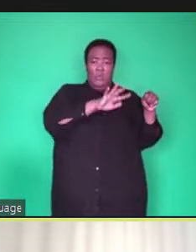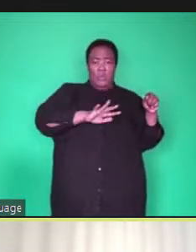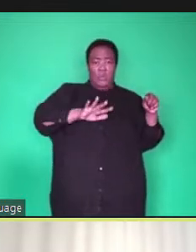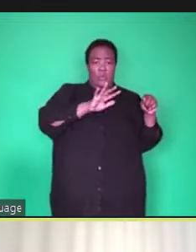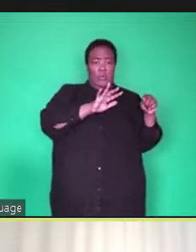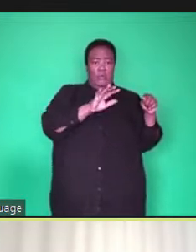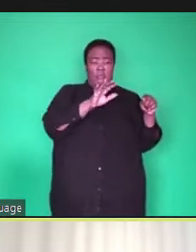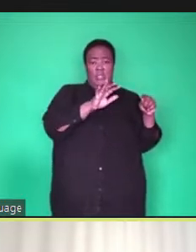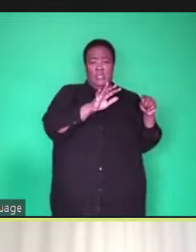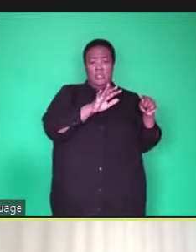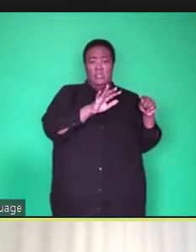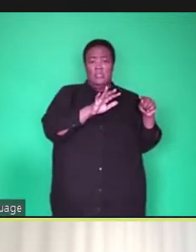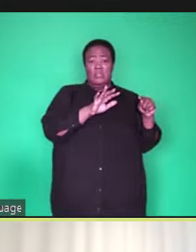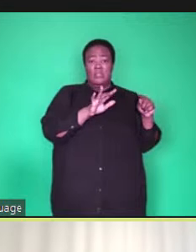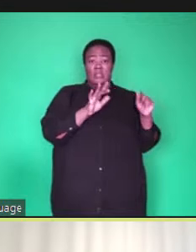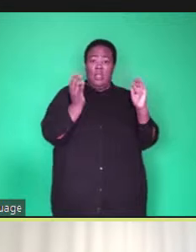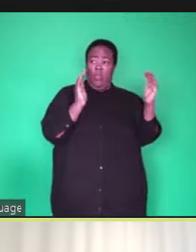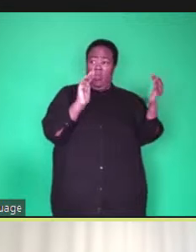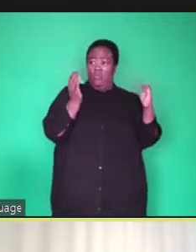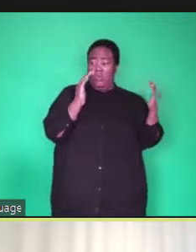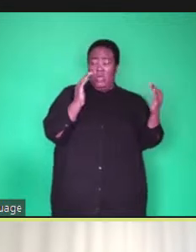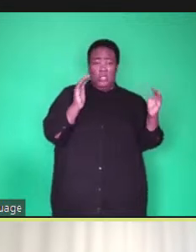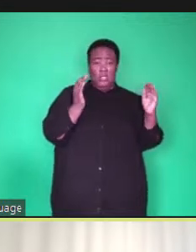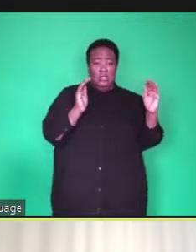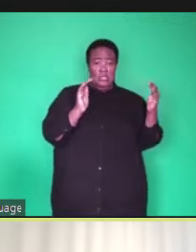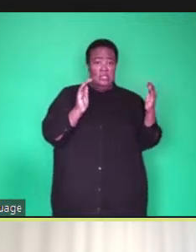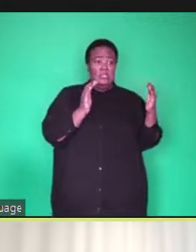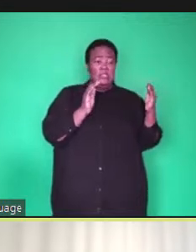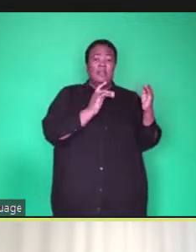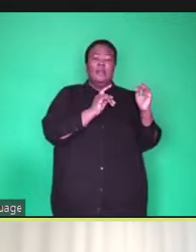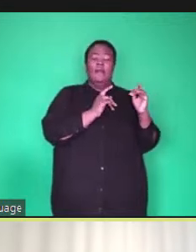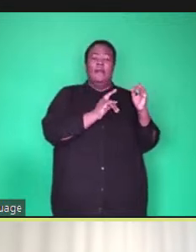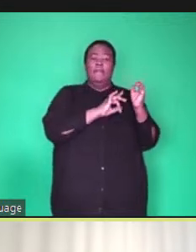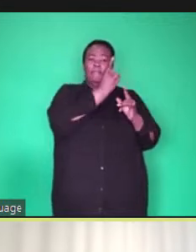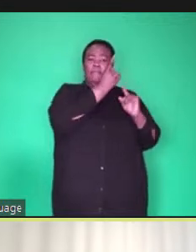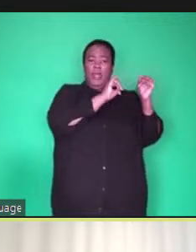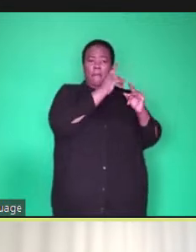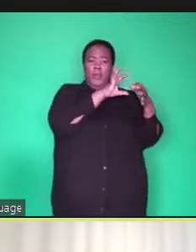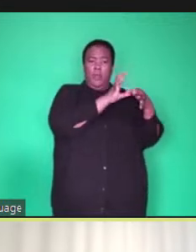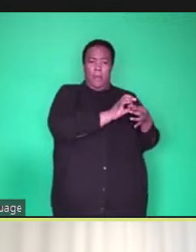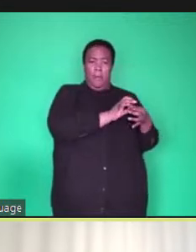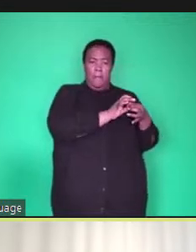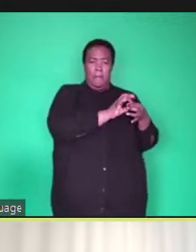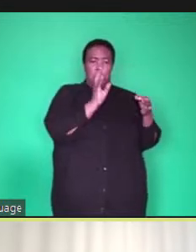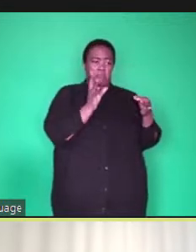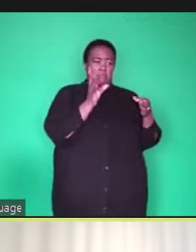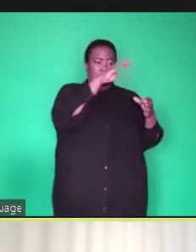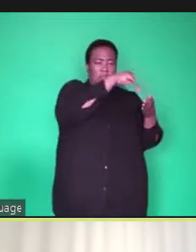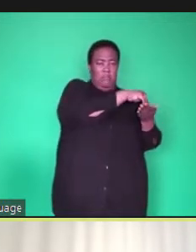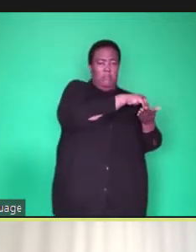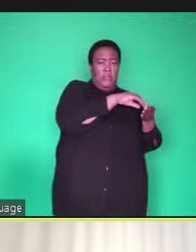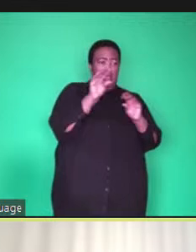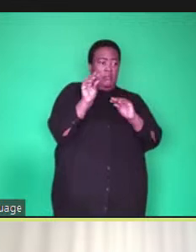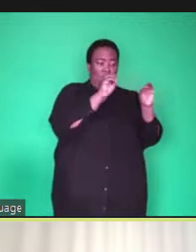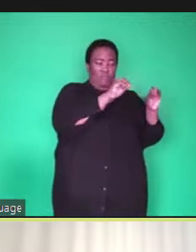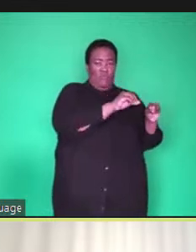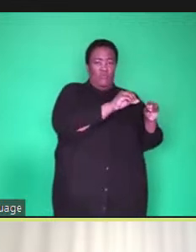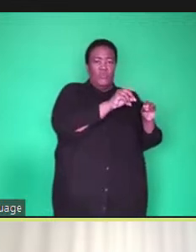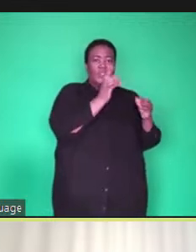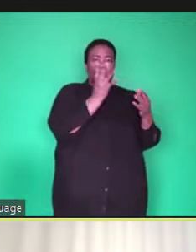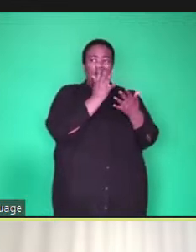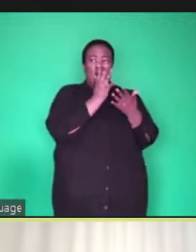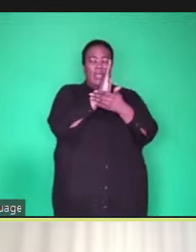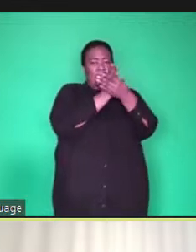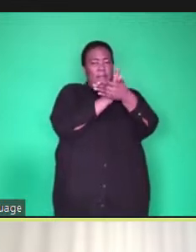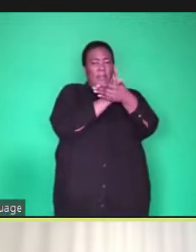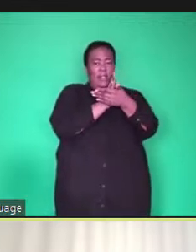is extremely striking. So the urban home, mainly a place of in-migration, has a large bulge in the middle. It